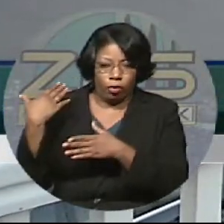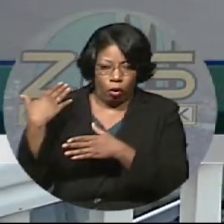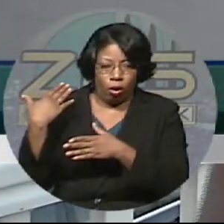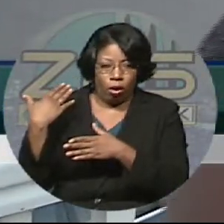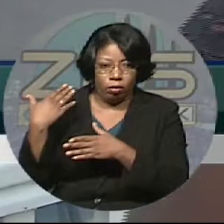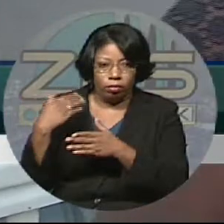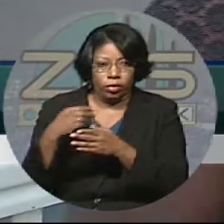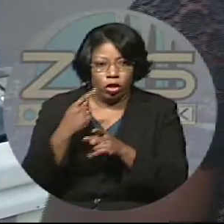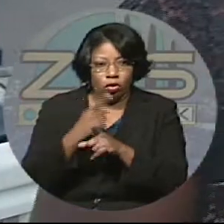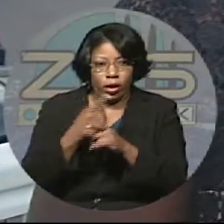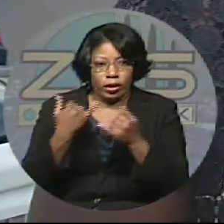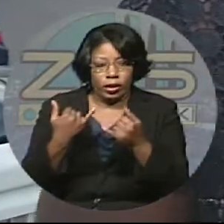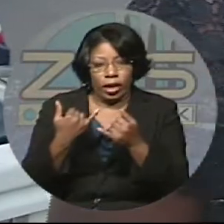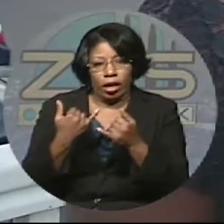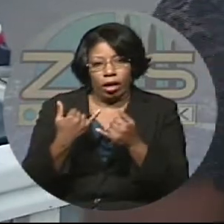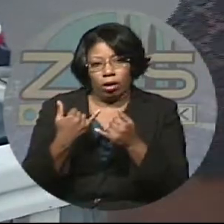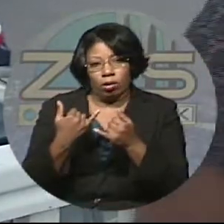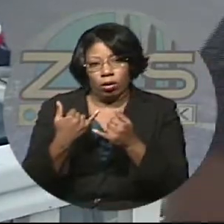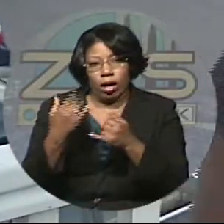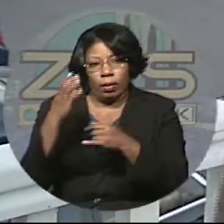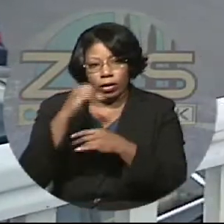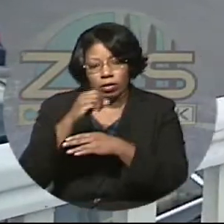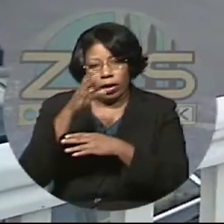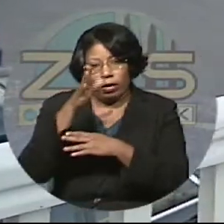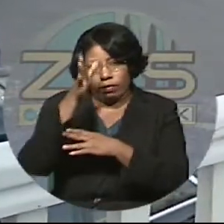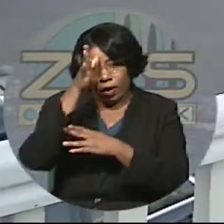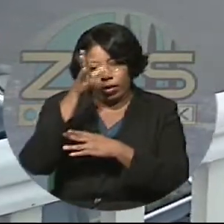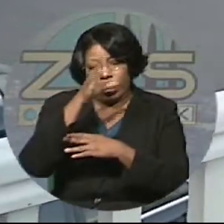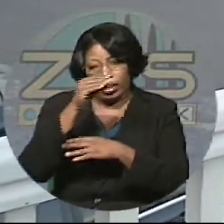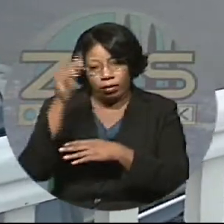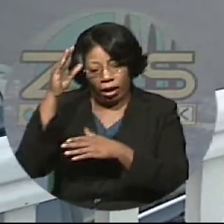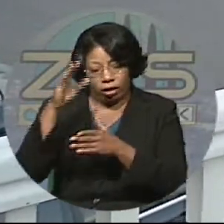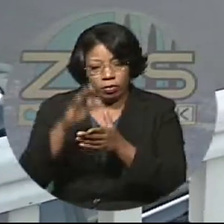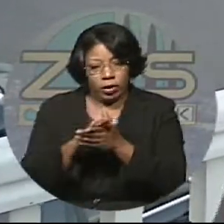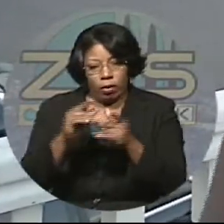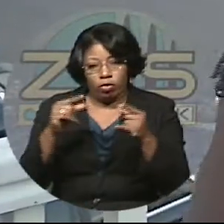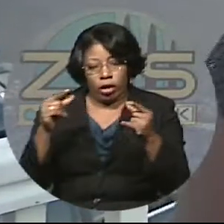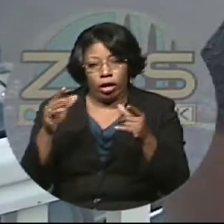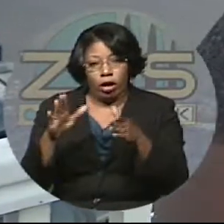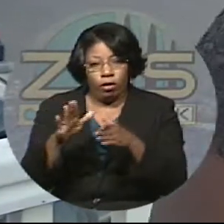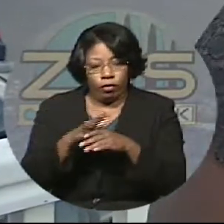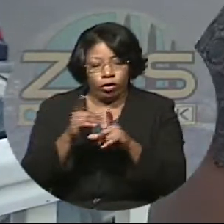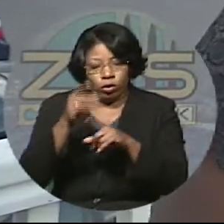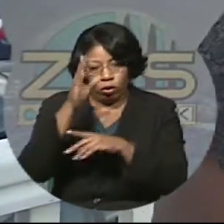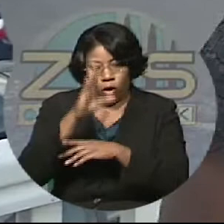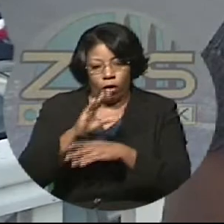now missing my father and my husband, but I'm grateful to God for those who are here.